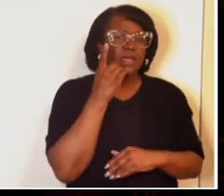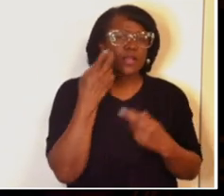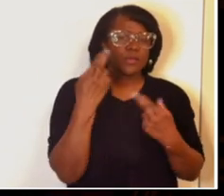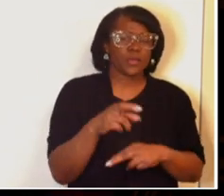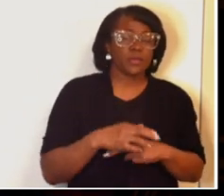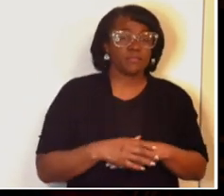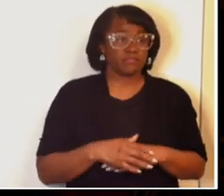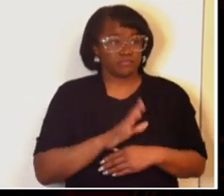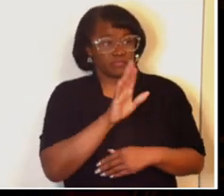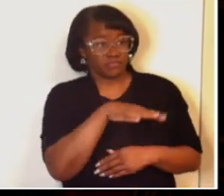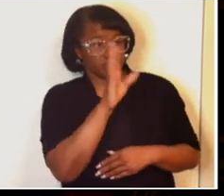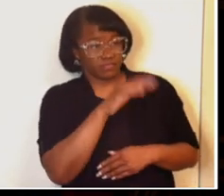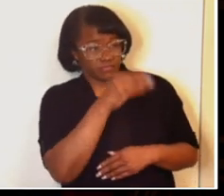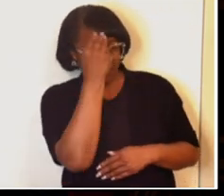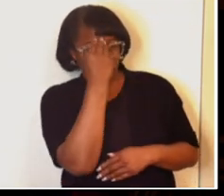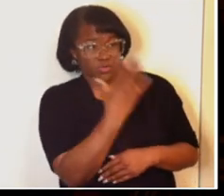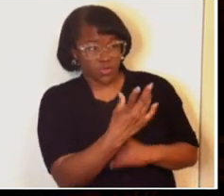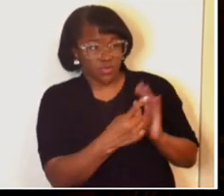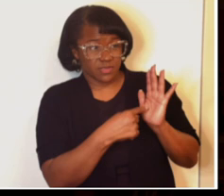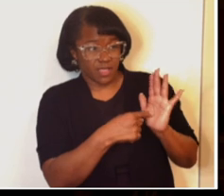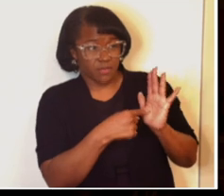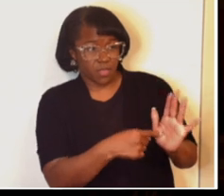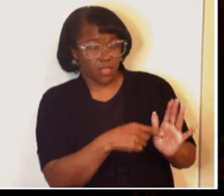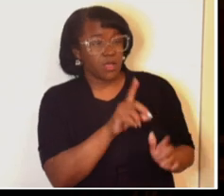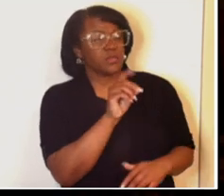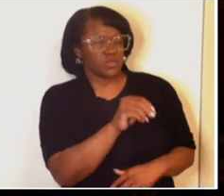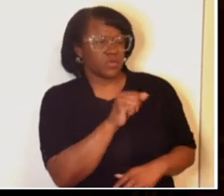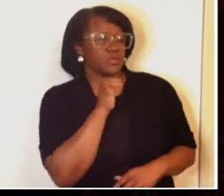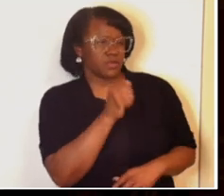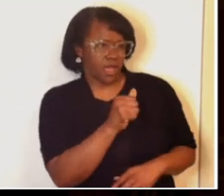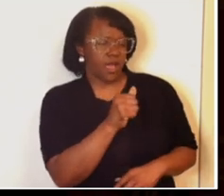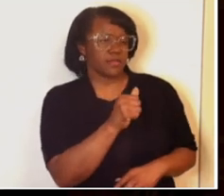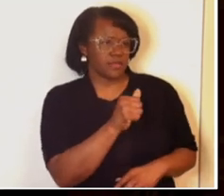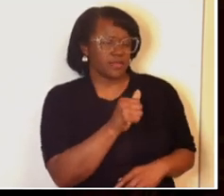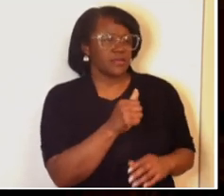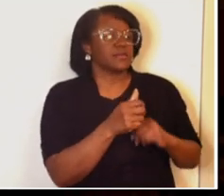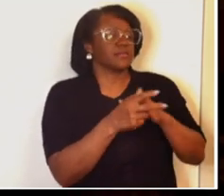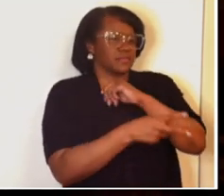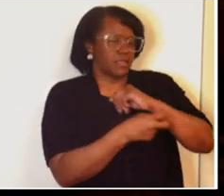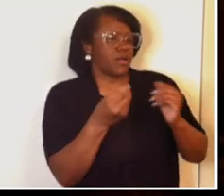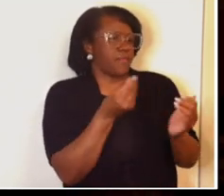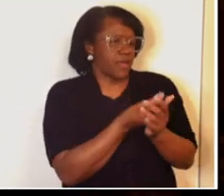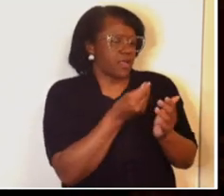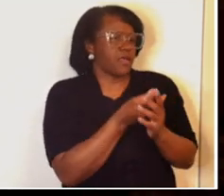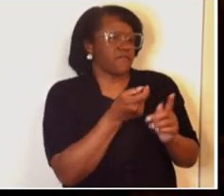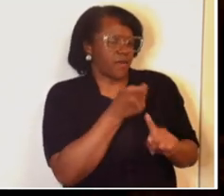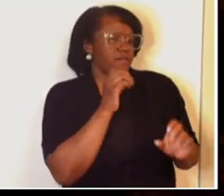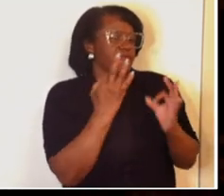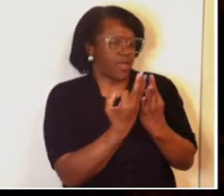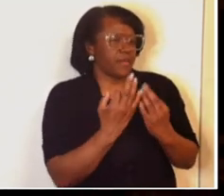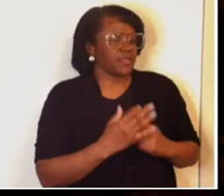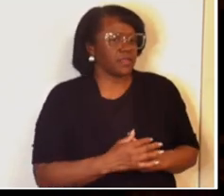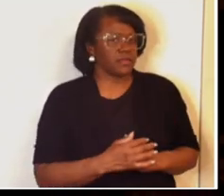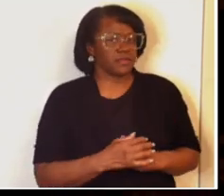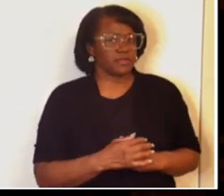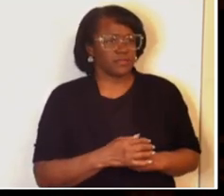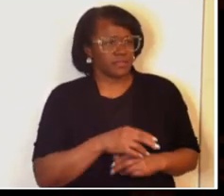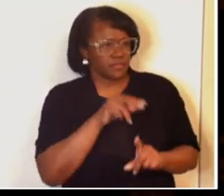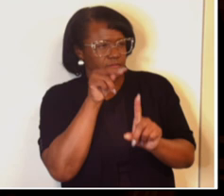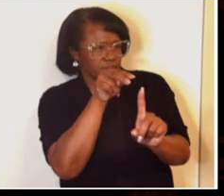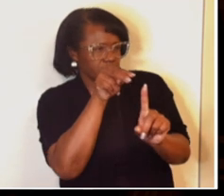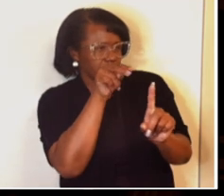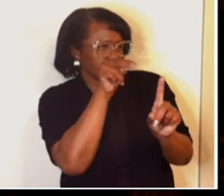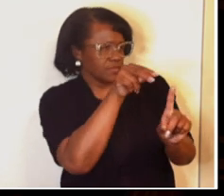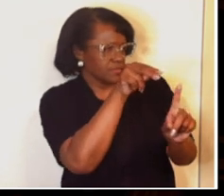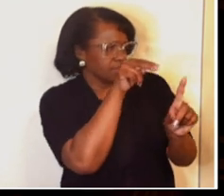just to give you guys an example. Do not betray the family. He looked at everyone with serious and sharp